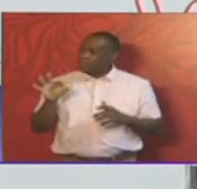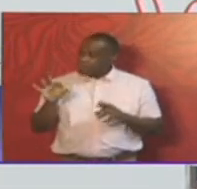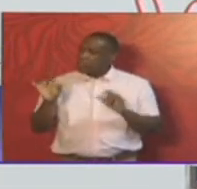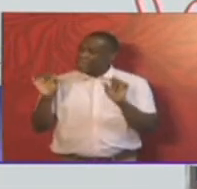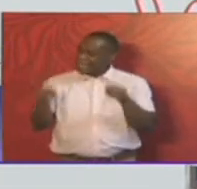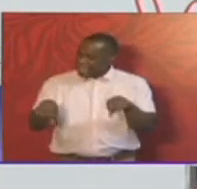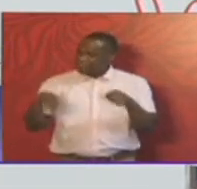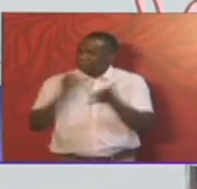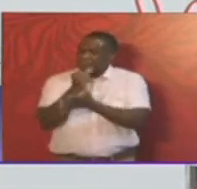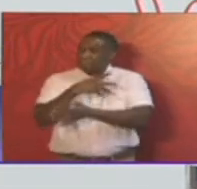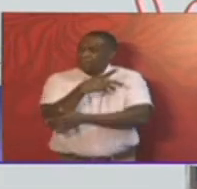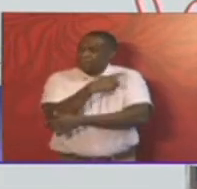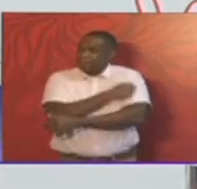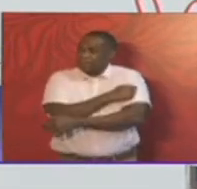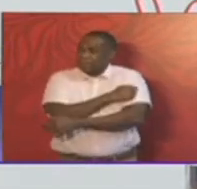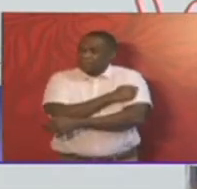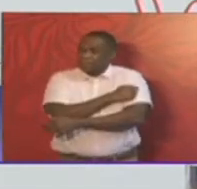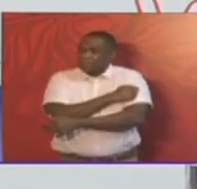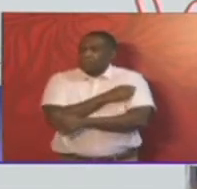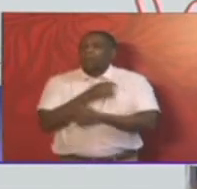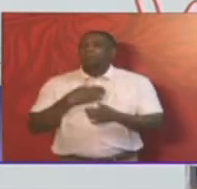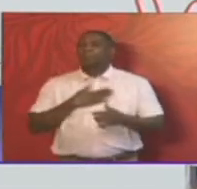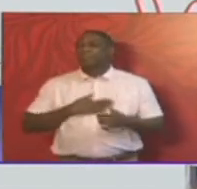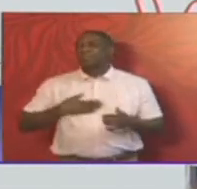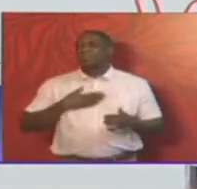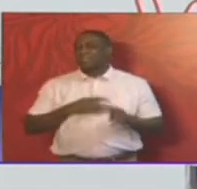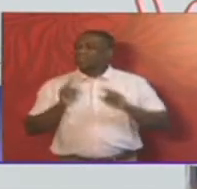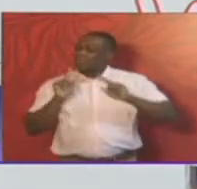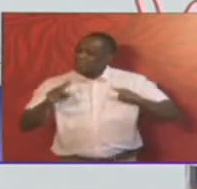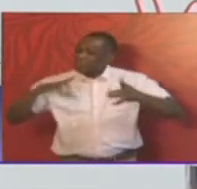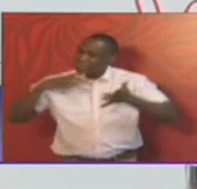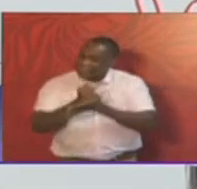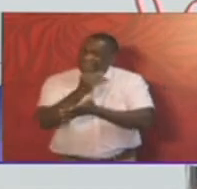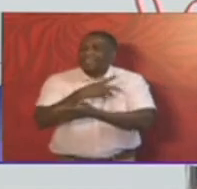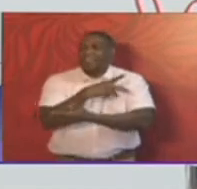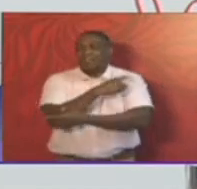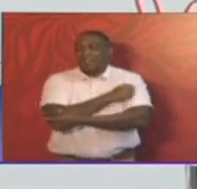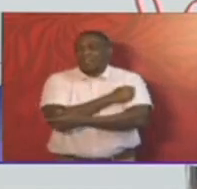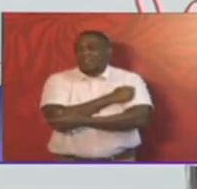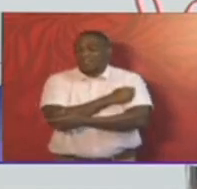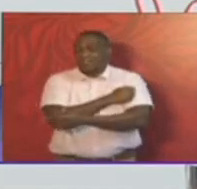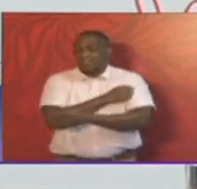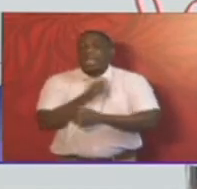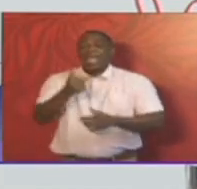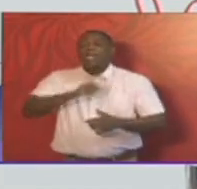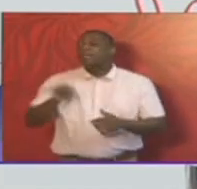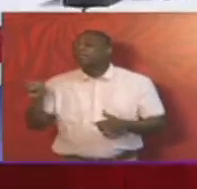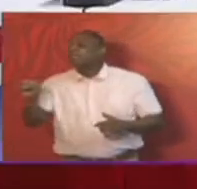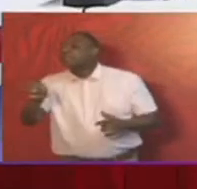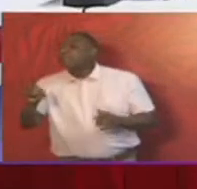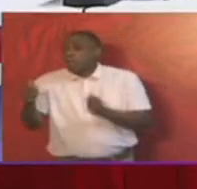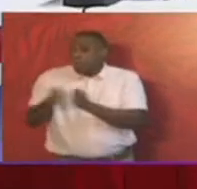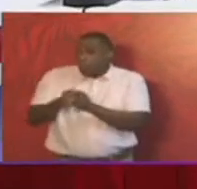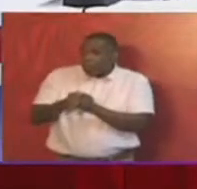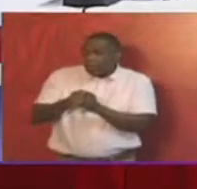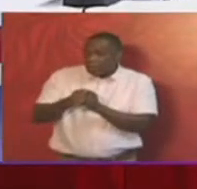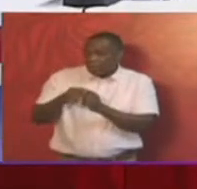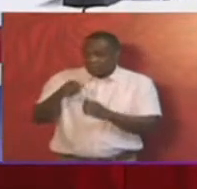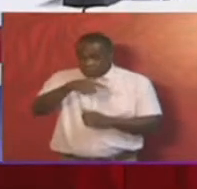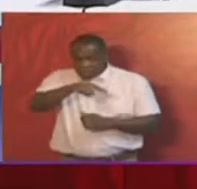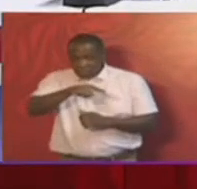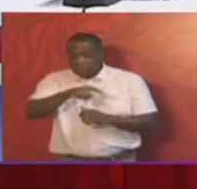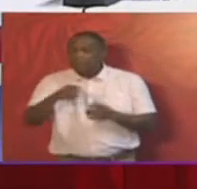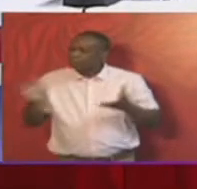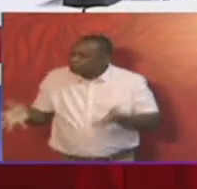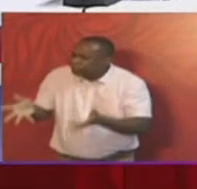vaccinated, please vaccinate and have those around you to be vaccinated. Thank you very much, Al, and I pass